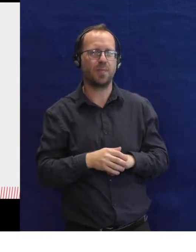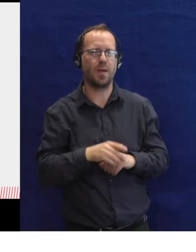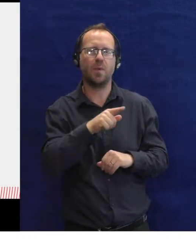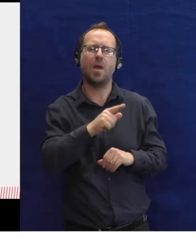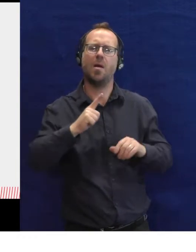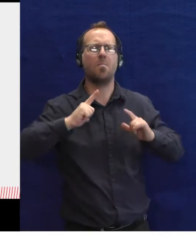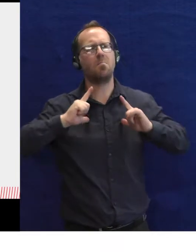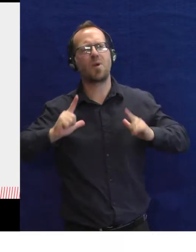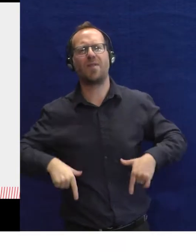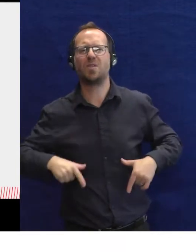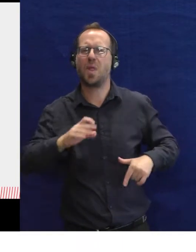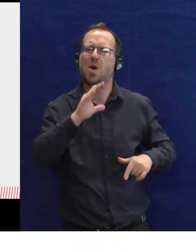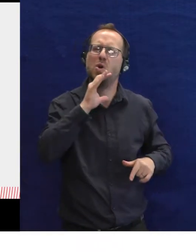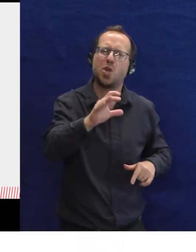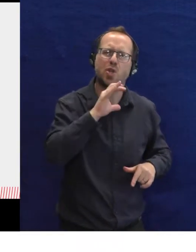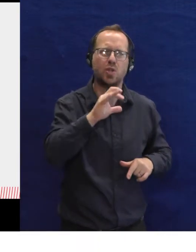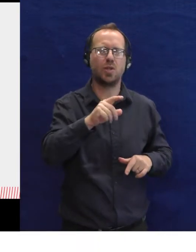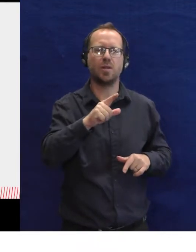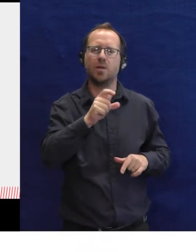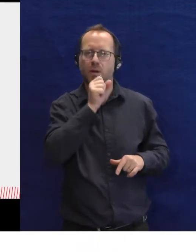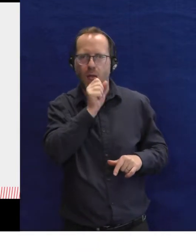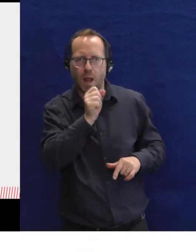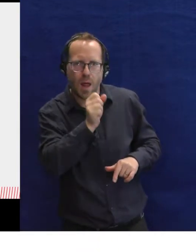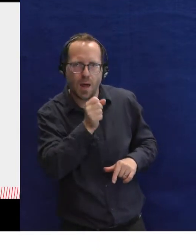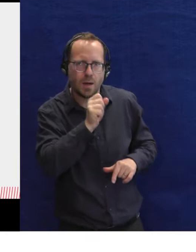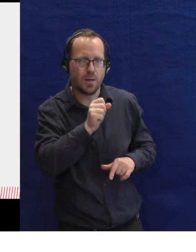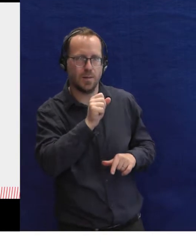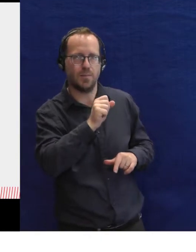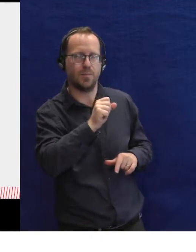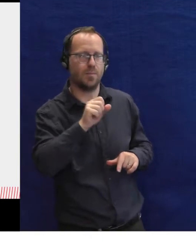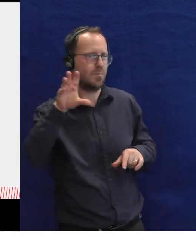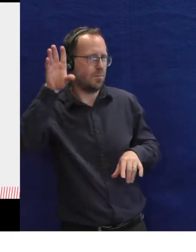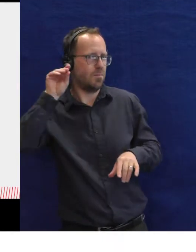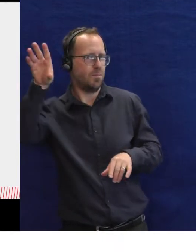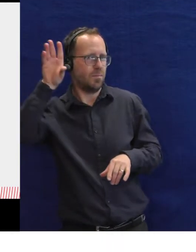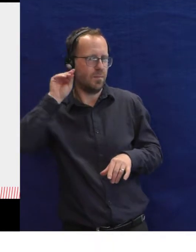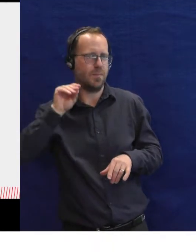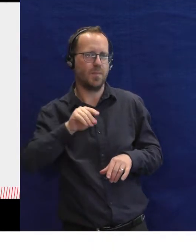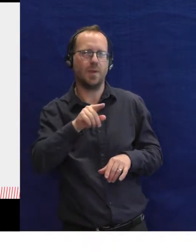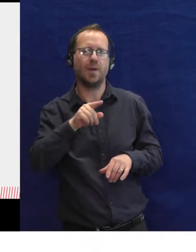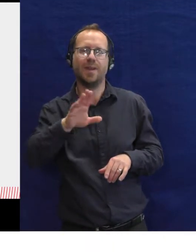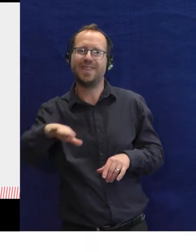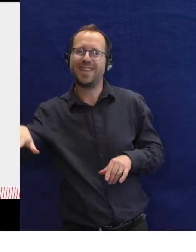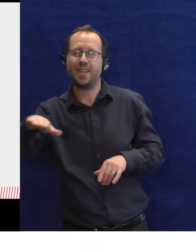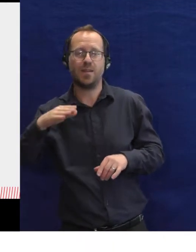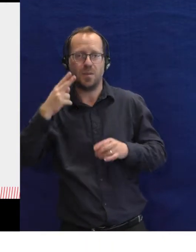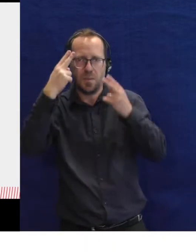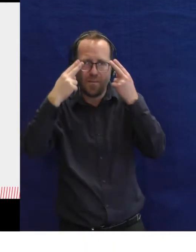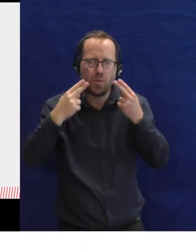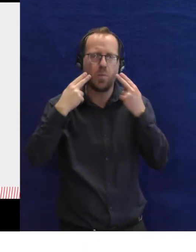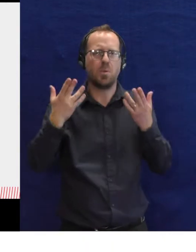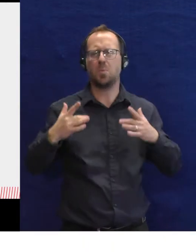speaker starts to record the descriptions based on the ideas of the